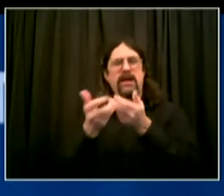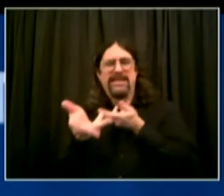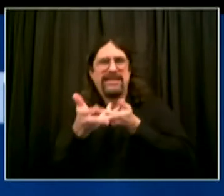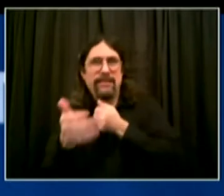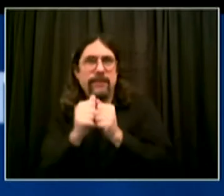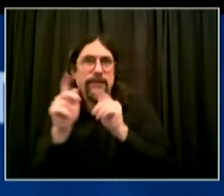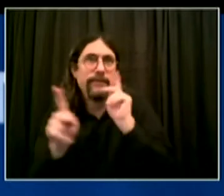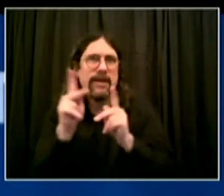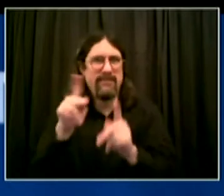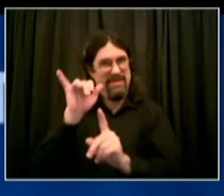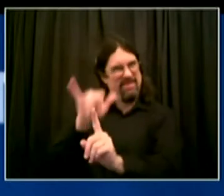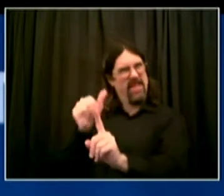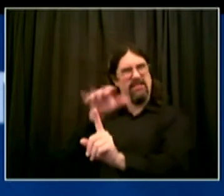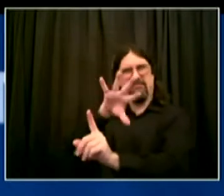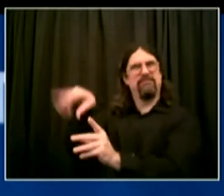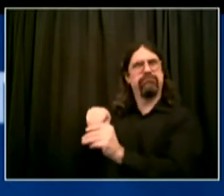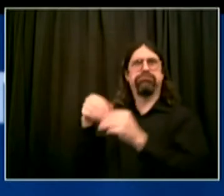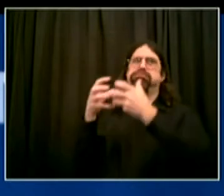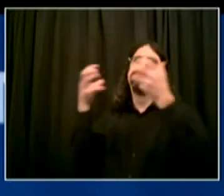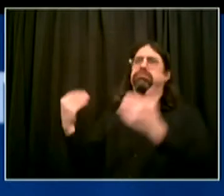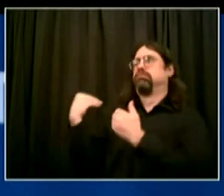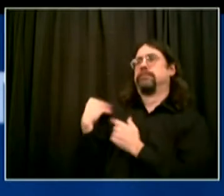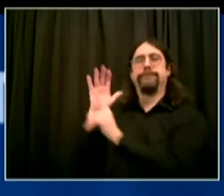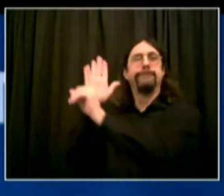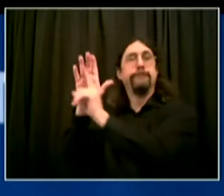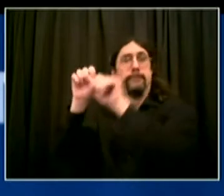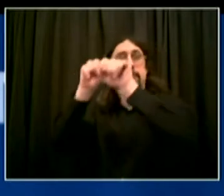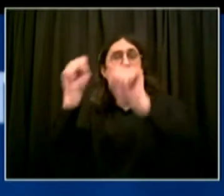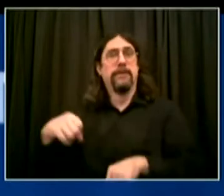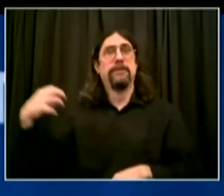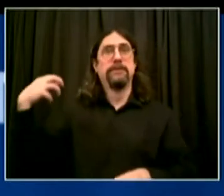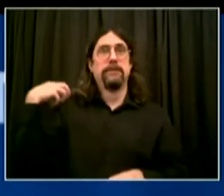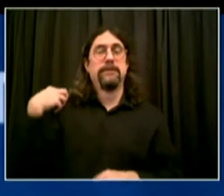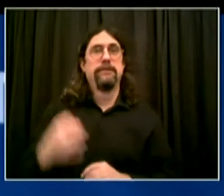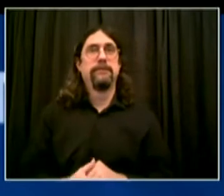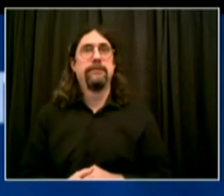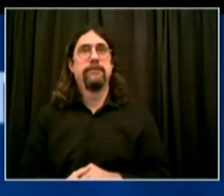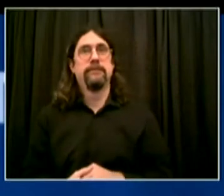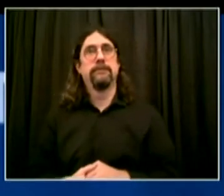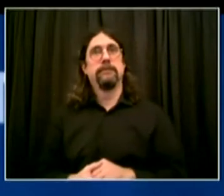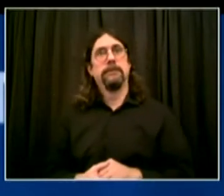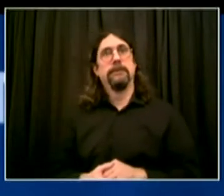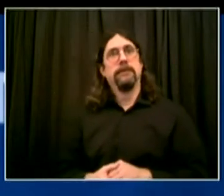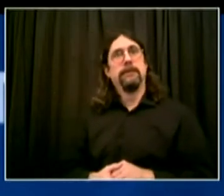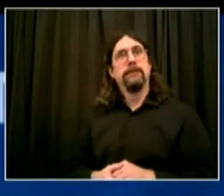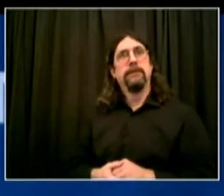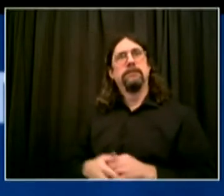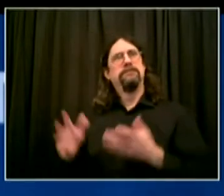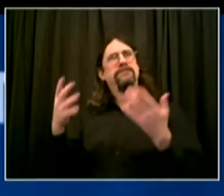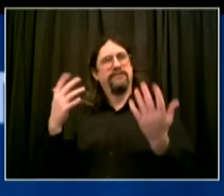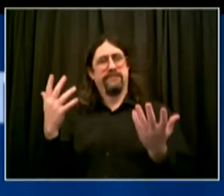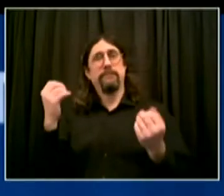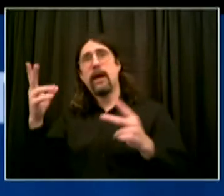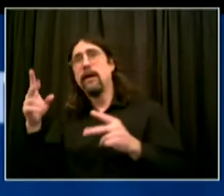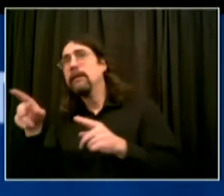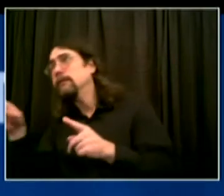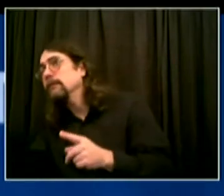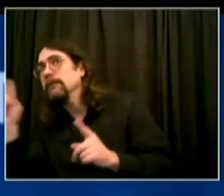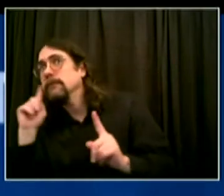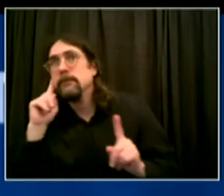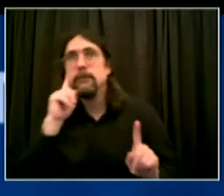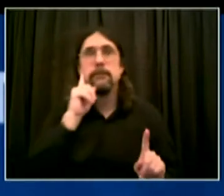not only from you, but from communities across the city. So happy to put it into action. It's the latest thing, you know,